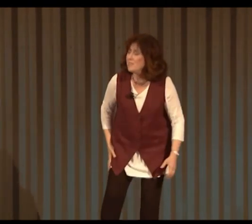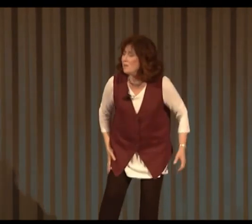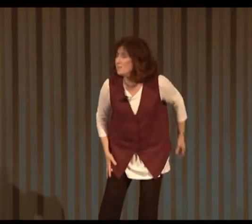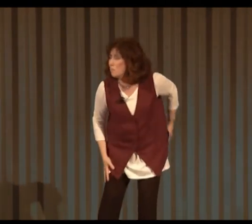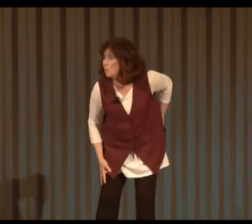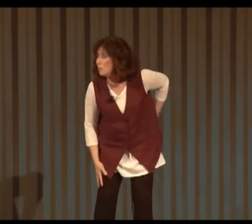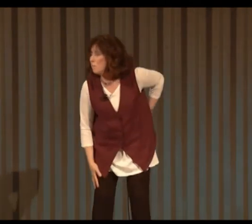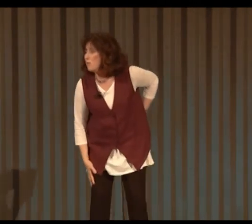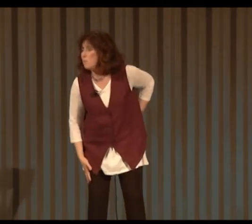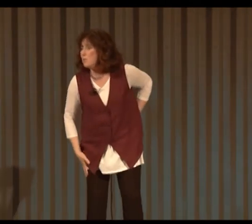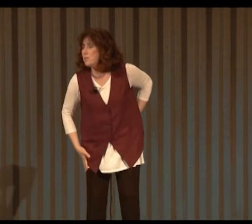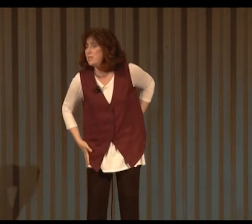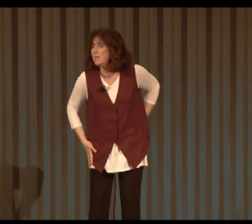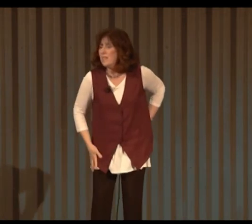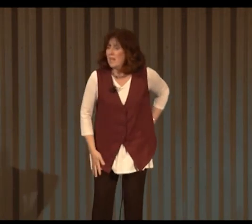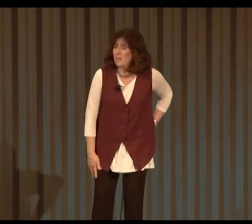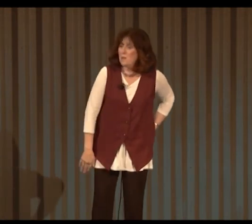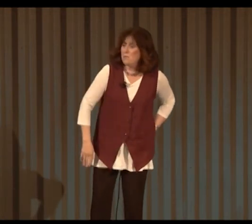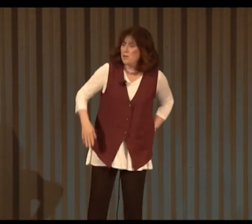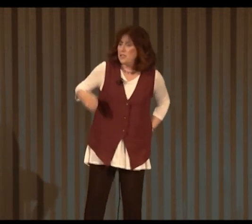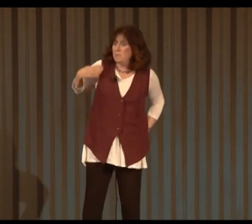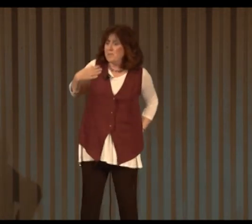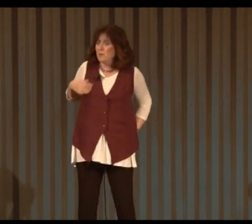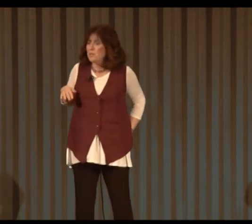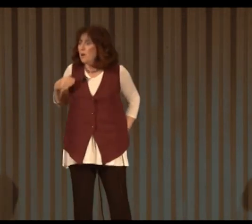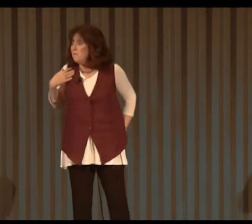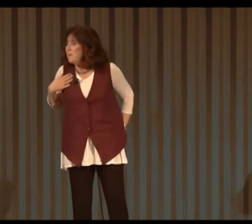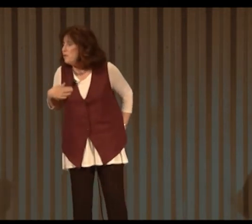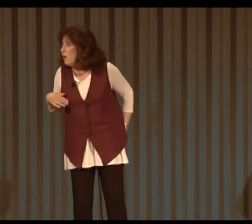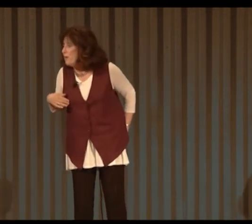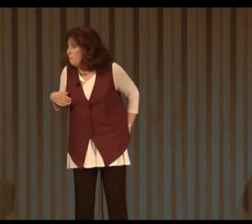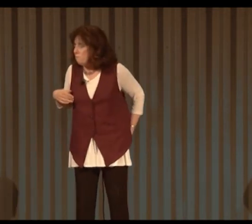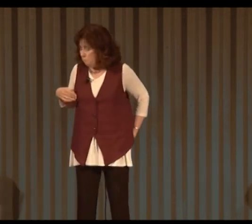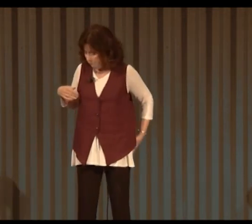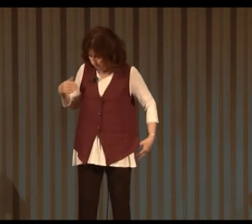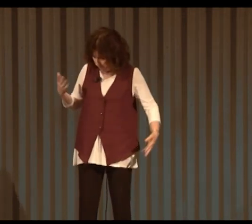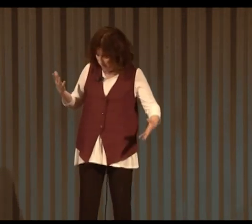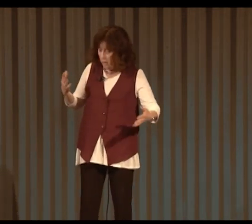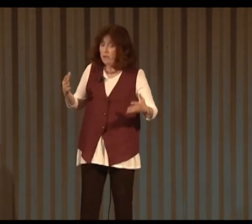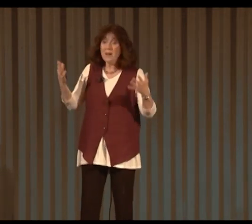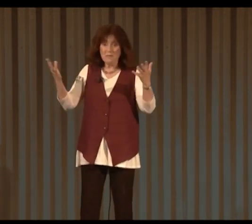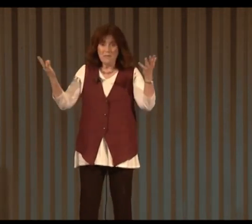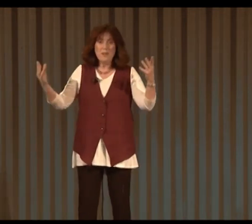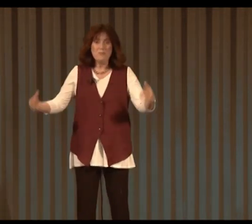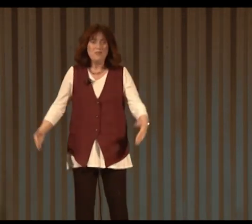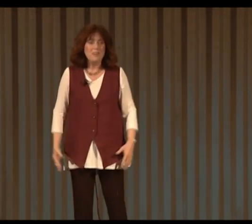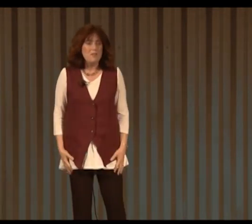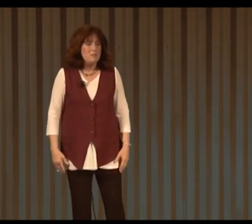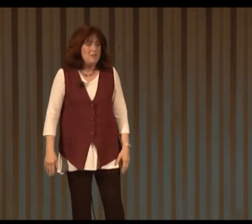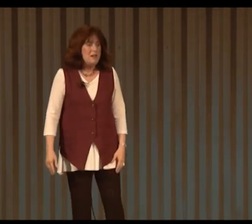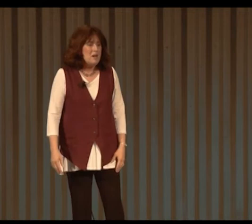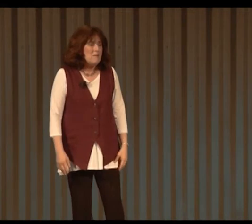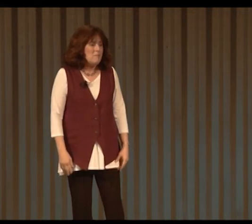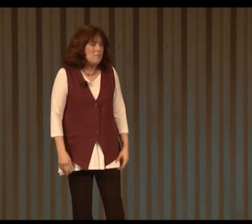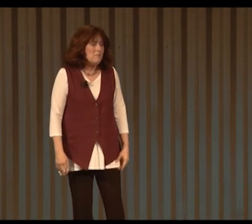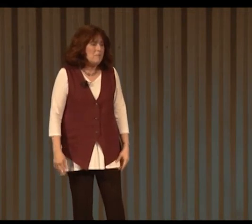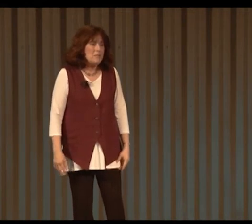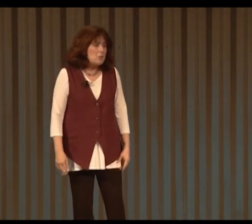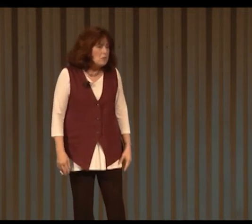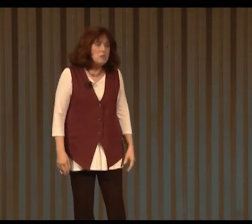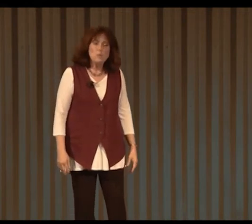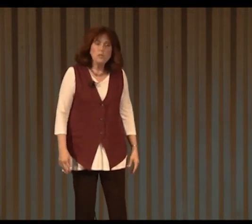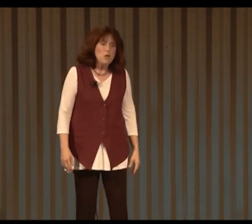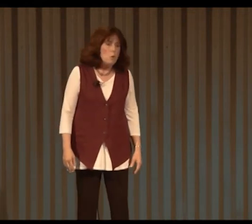picked themselves up and rubbed their bruises. They brushed themselves off, and they tried to find one another.